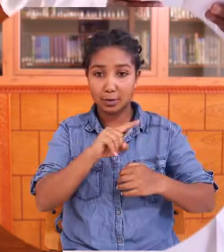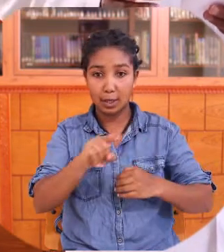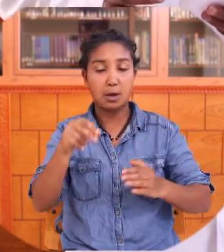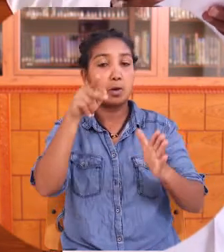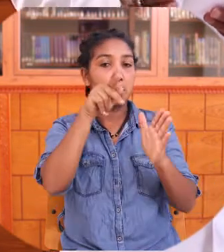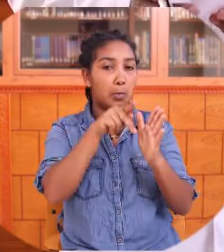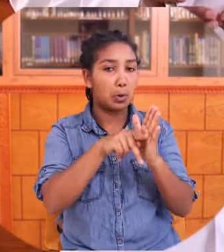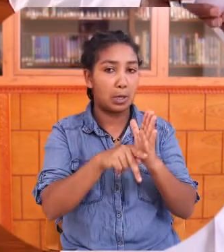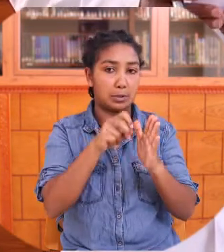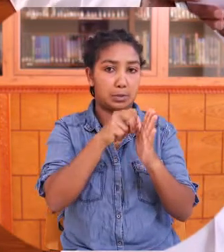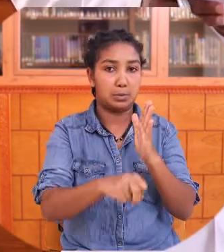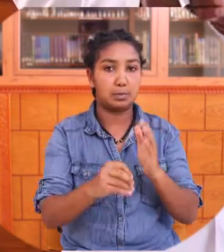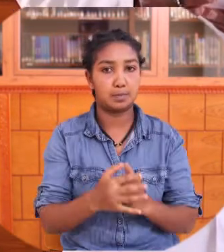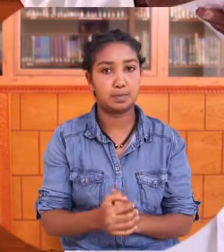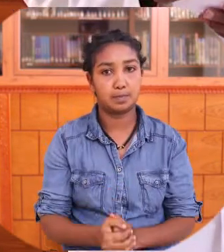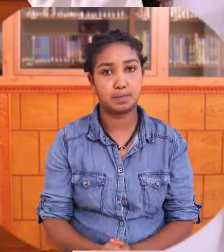products respectively.